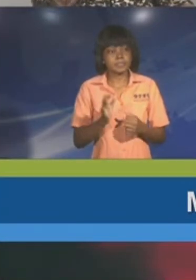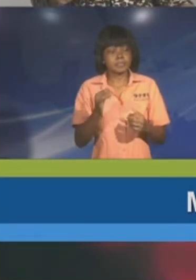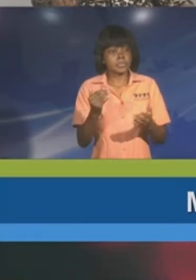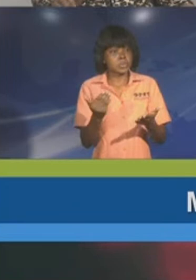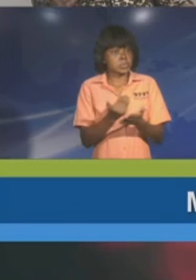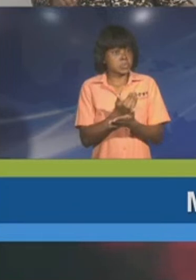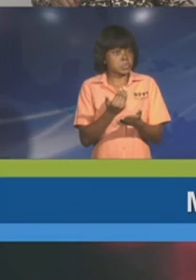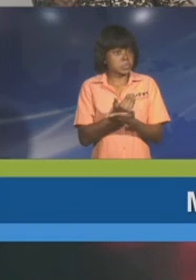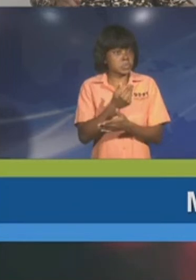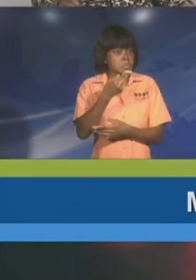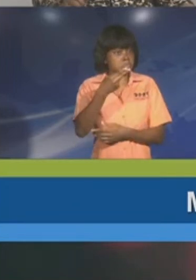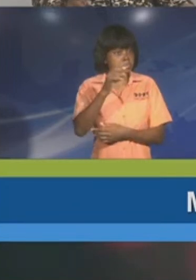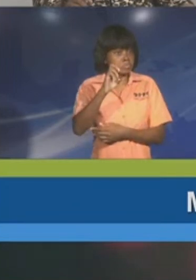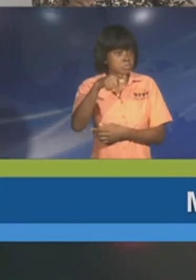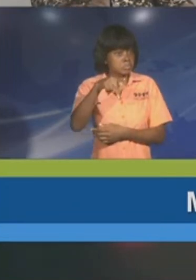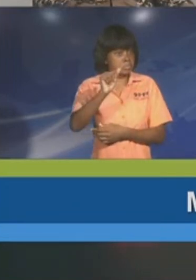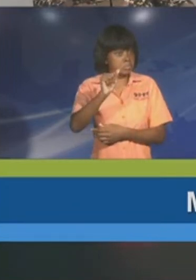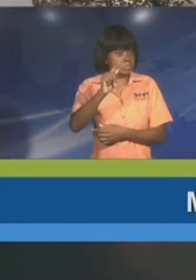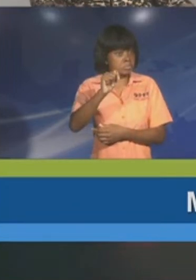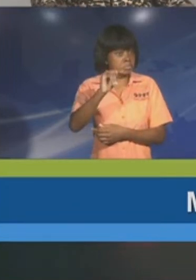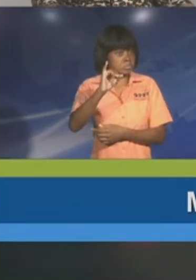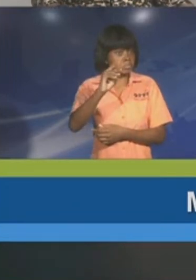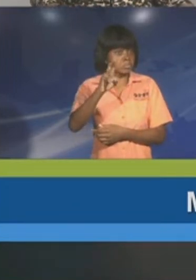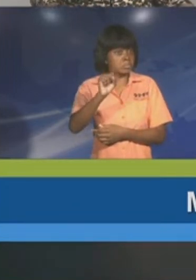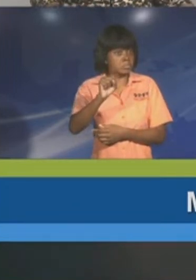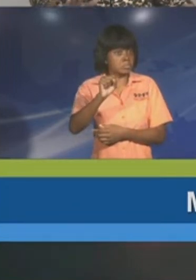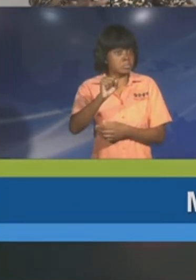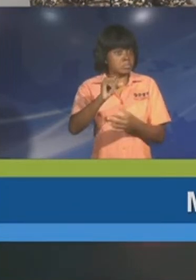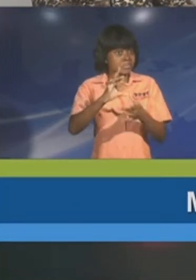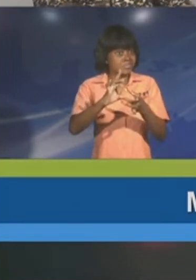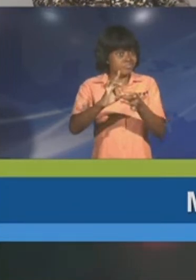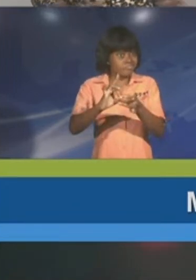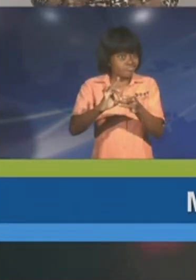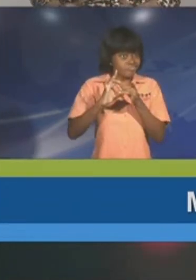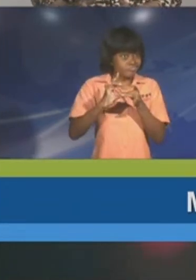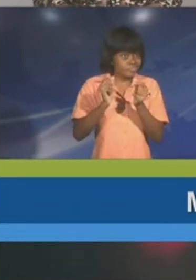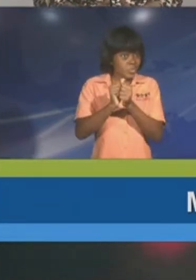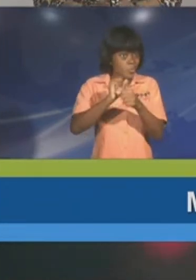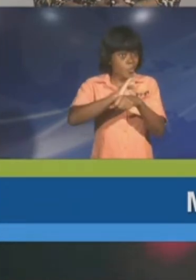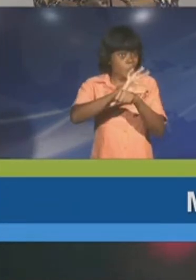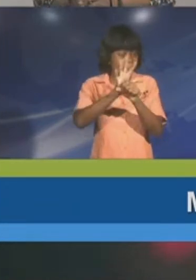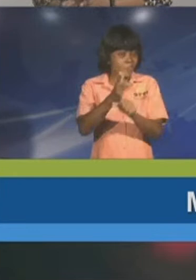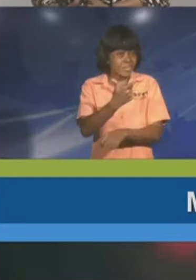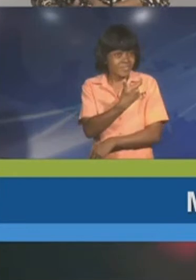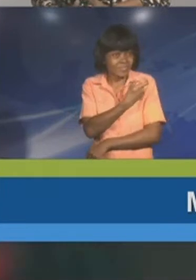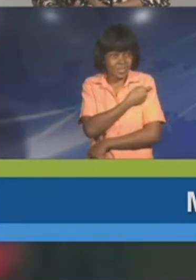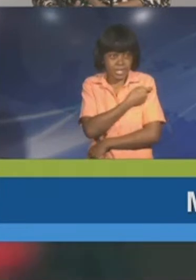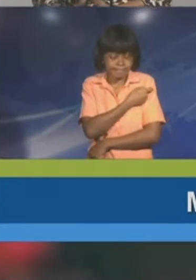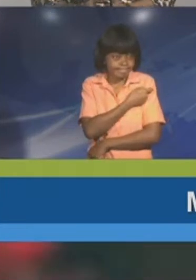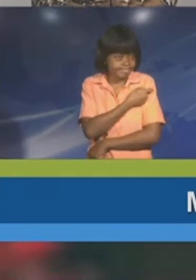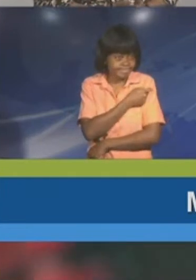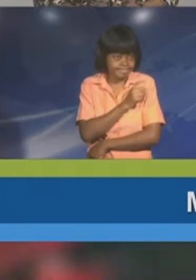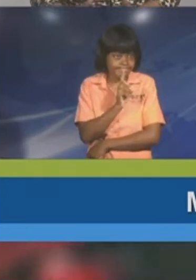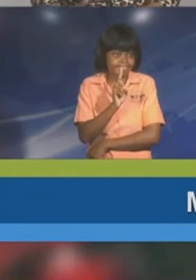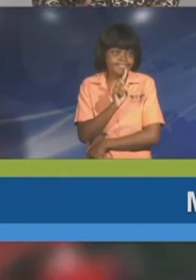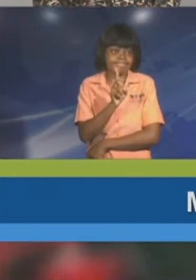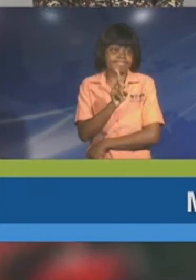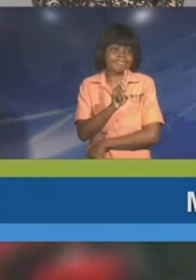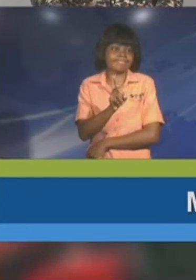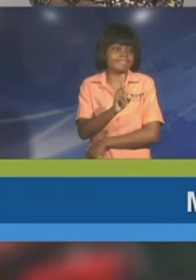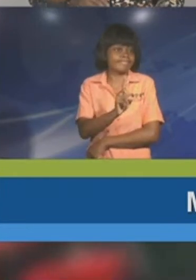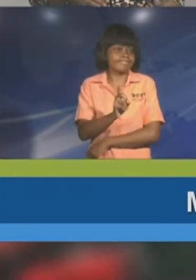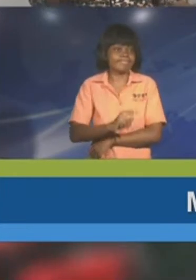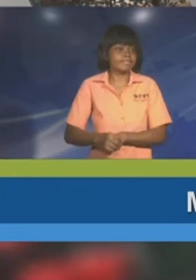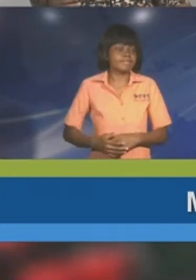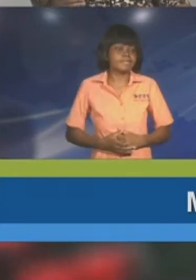to the COVID vaccine at all. Those children less than 5 have not had the vaccine. There's been no link to